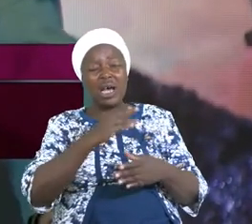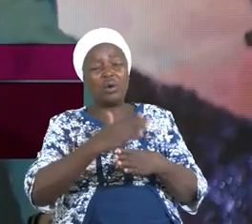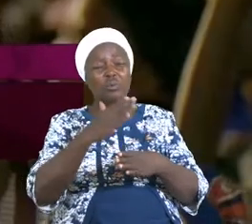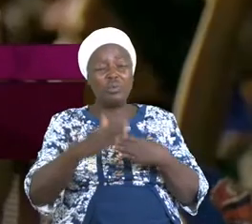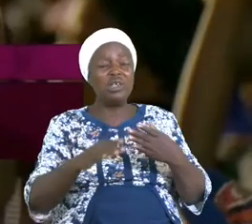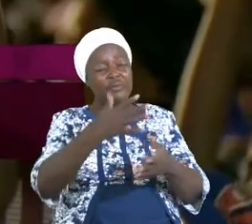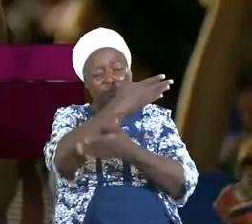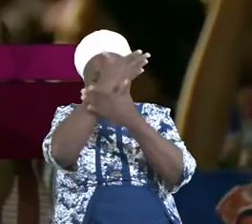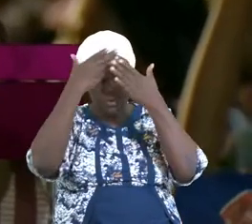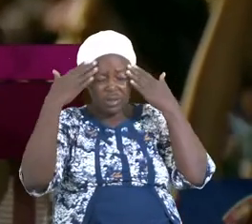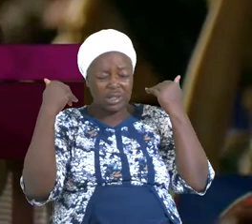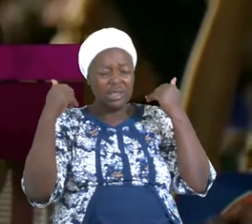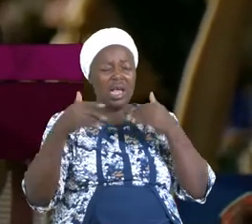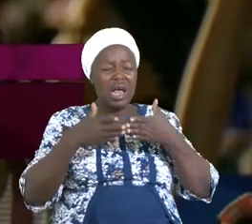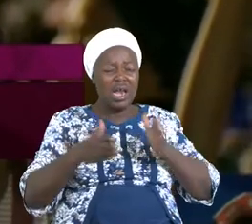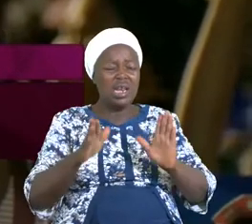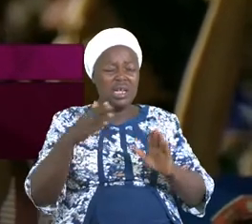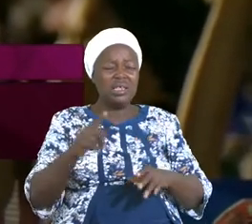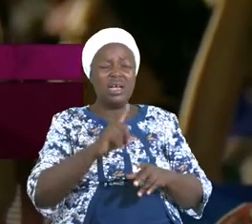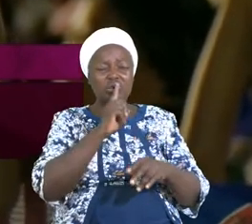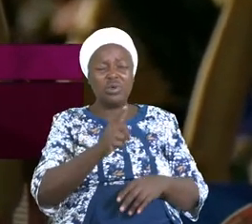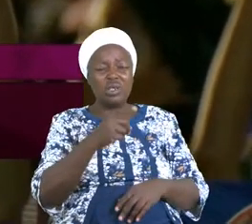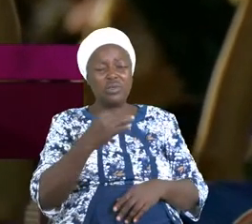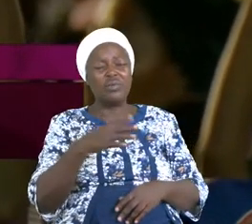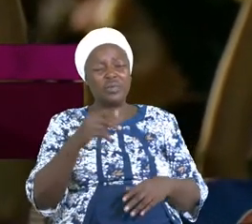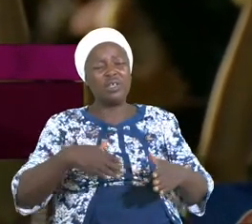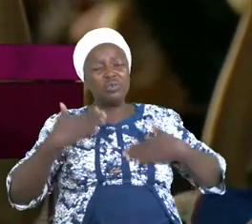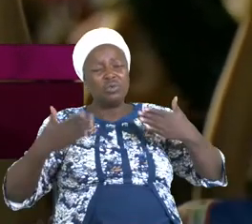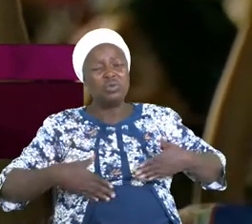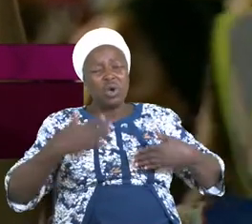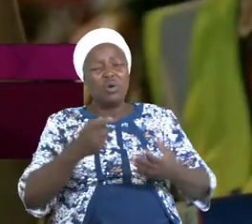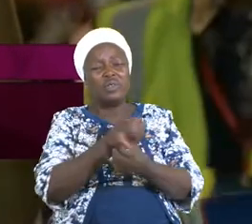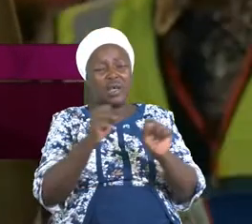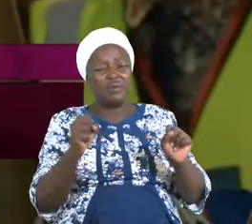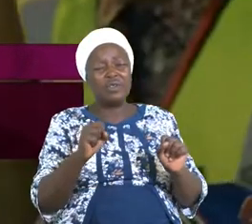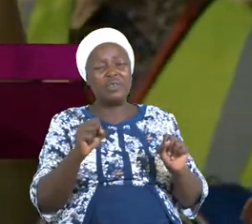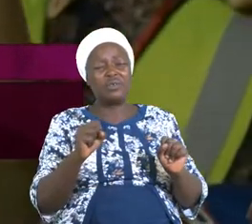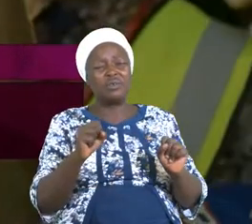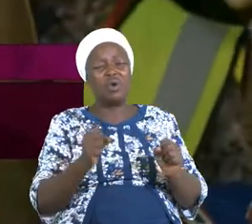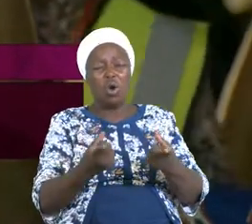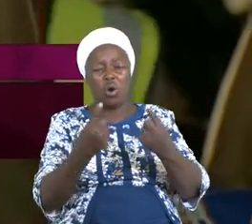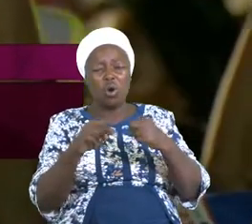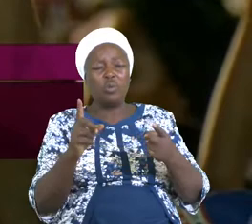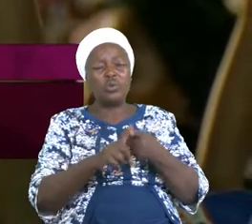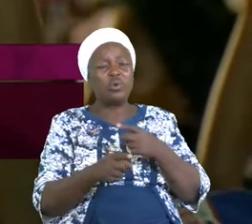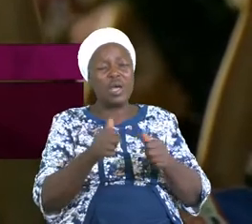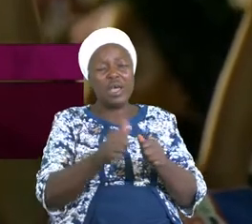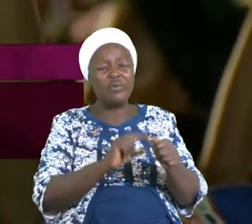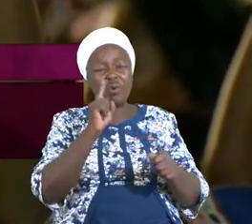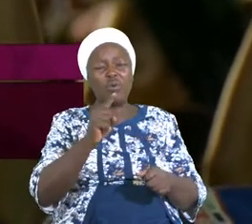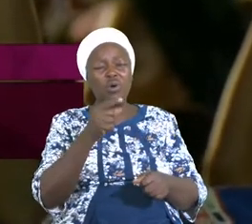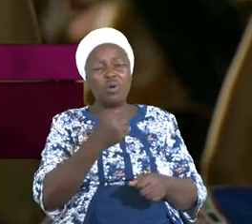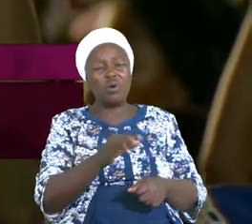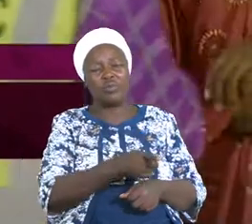forgotten. Let the assurance and the joy of salvation come to every one of them